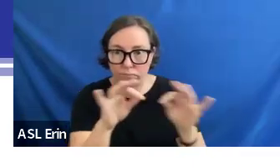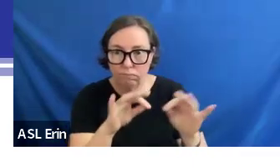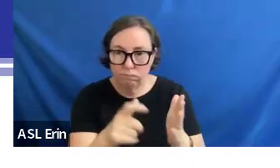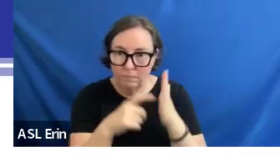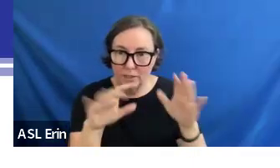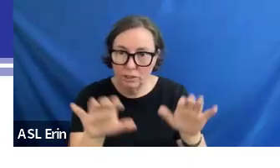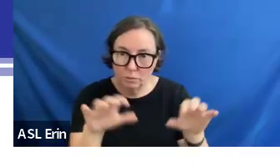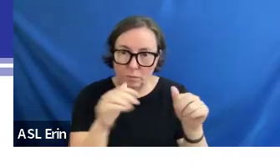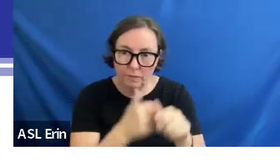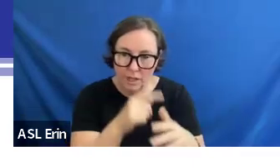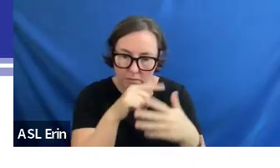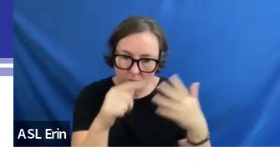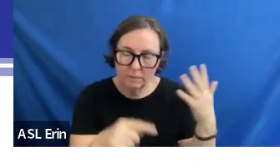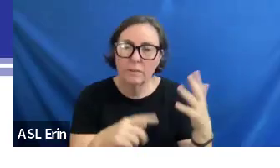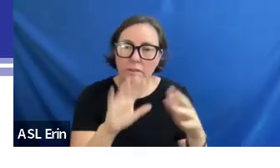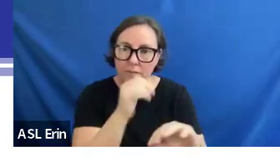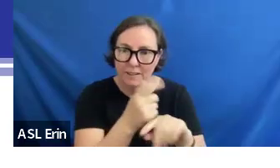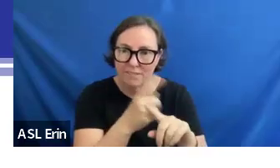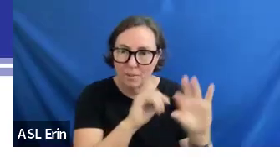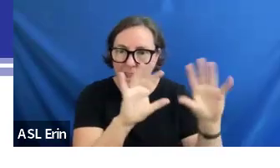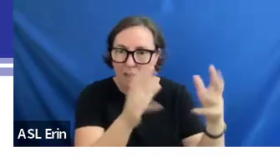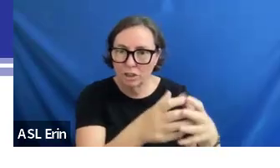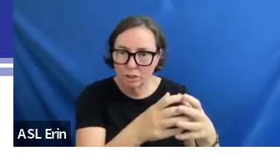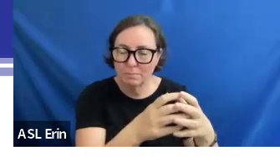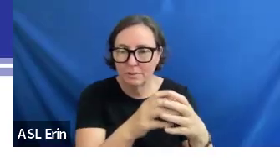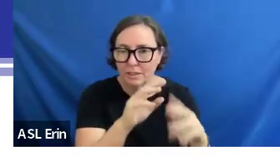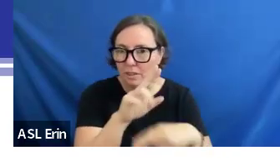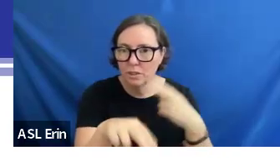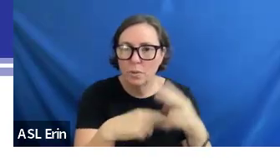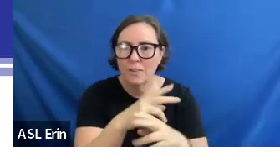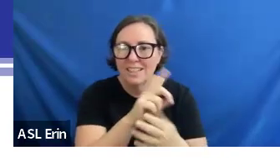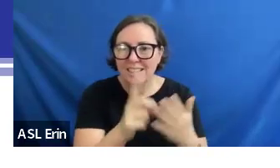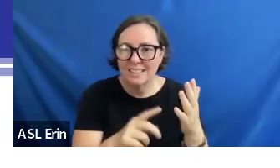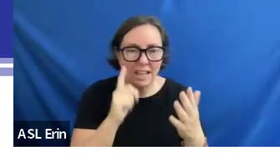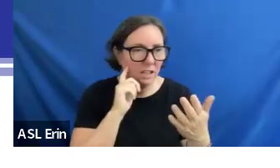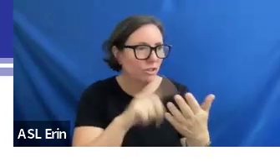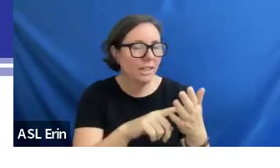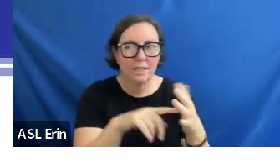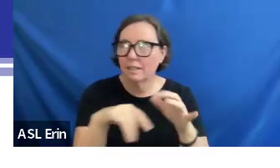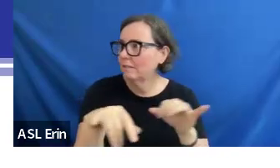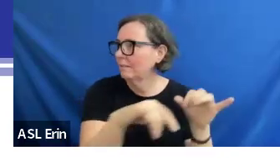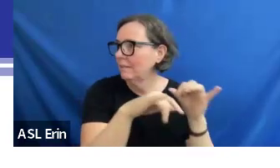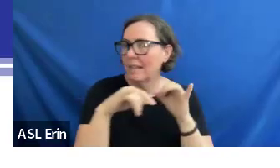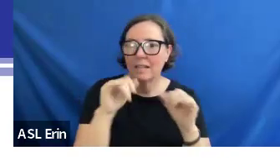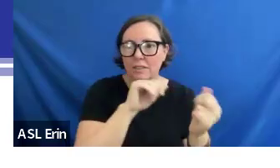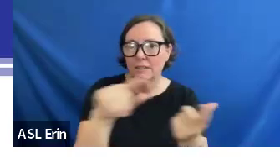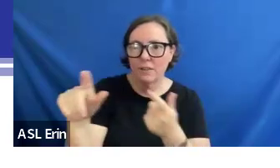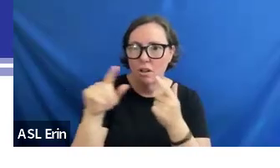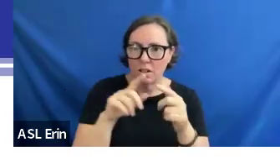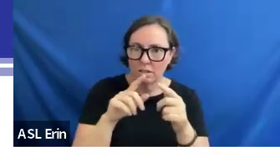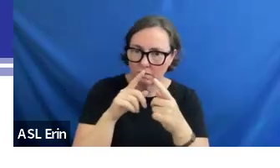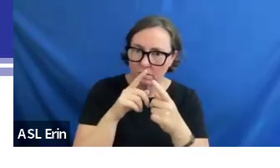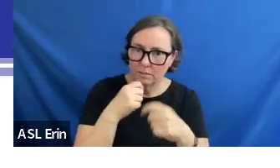set up by WCAG is a set of universally recognized standards to